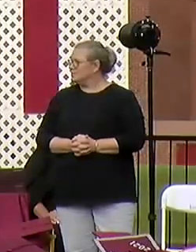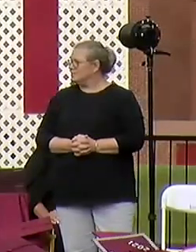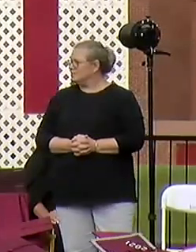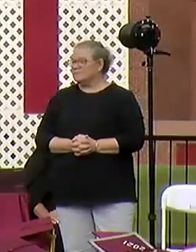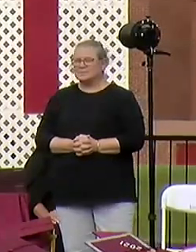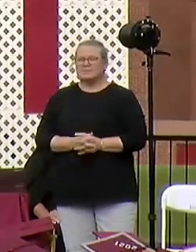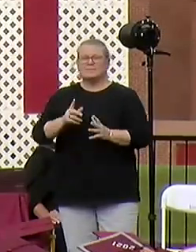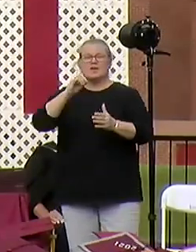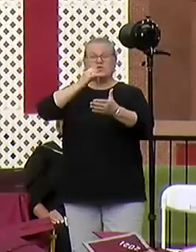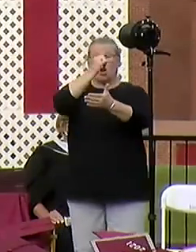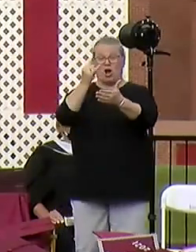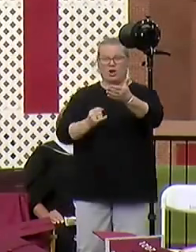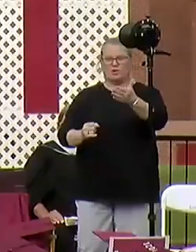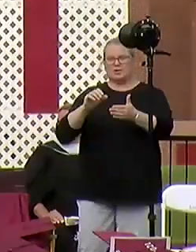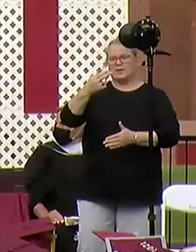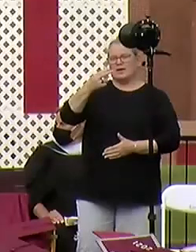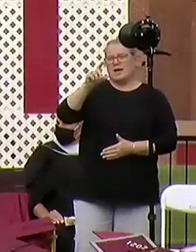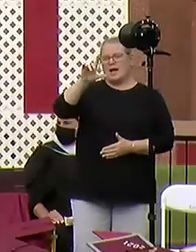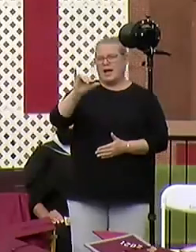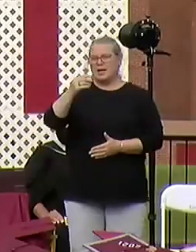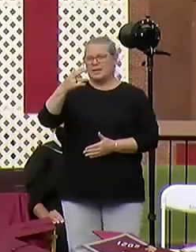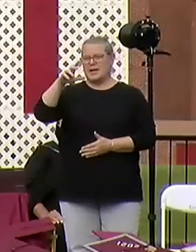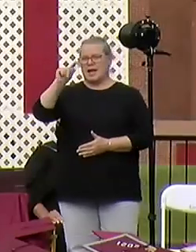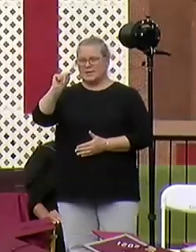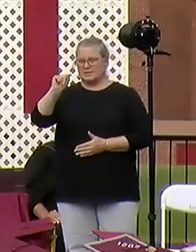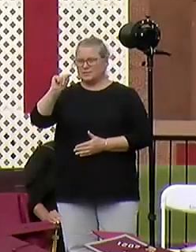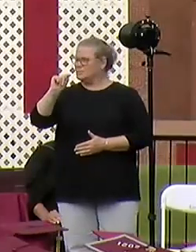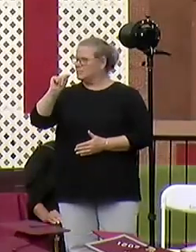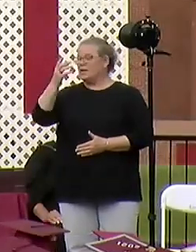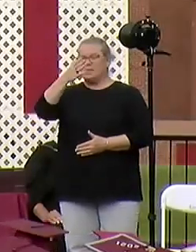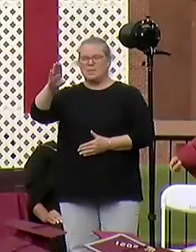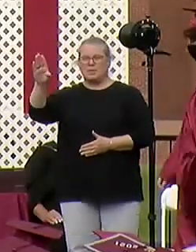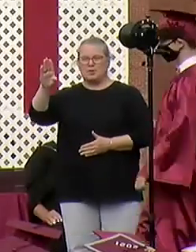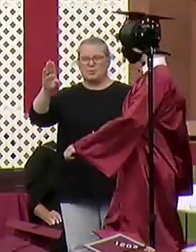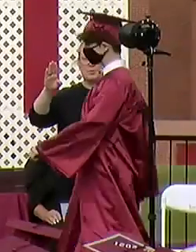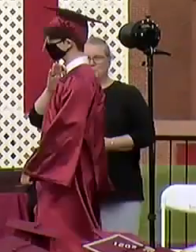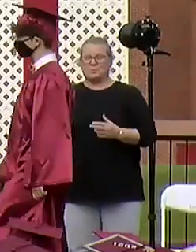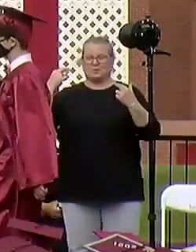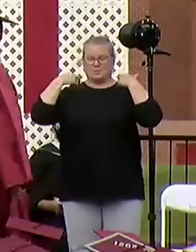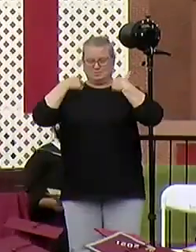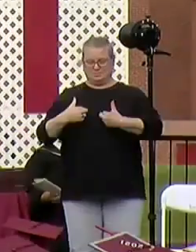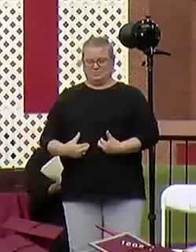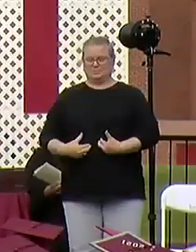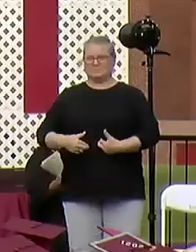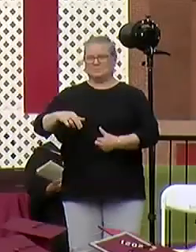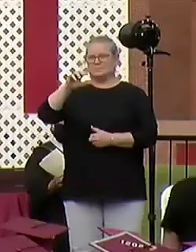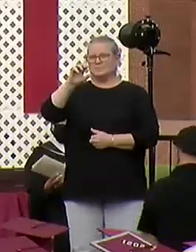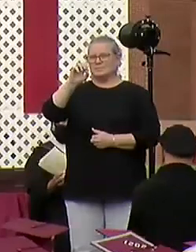In the art department, Ms. Holly Heck presents the Multi Blue Scholar Cord to Elena Speliopoulos.